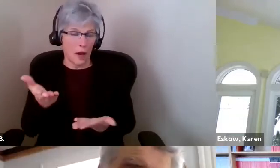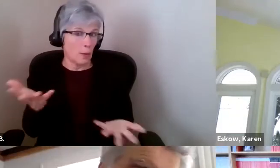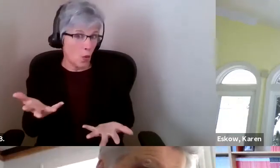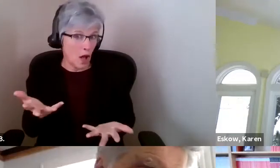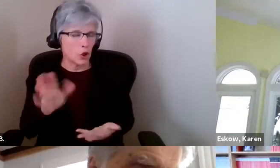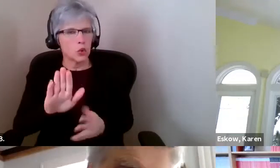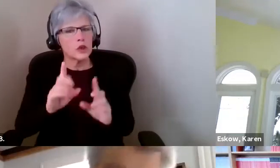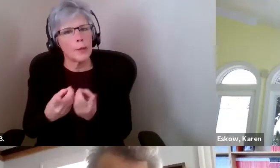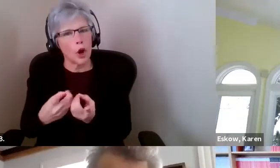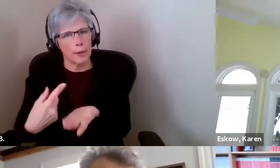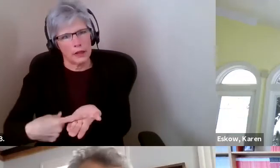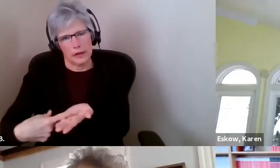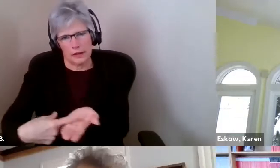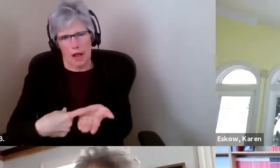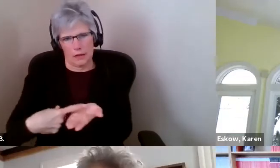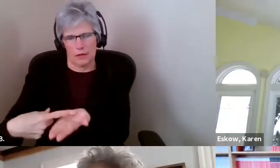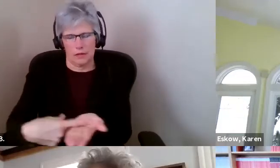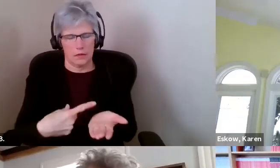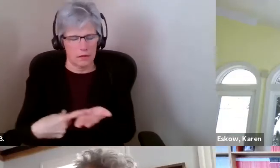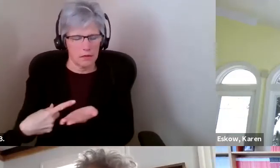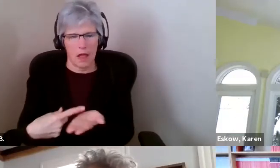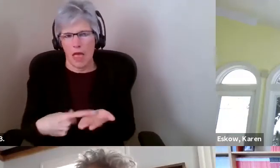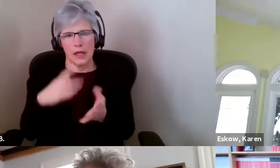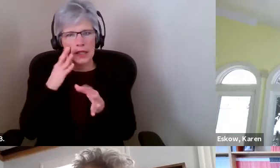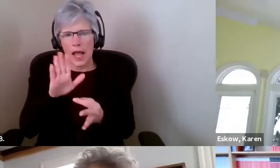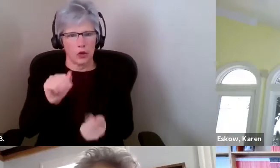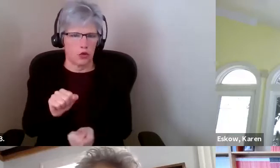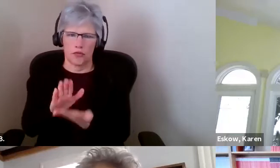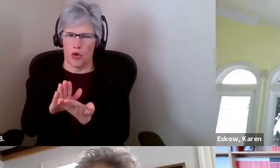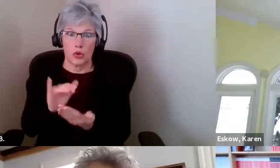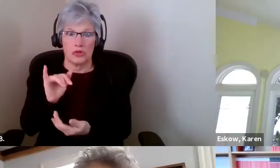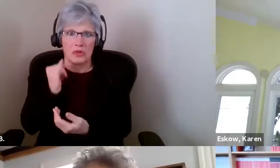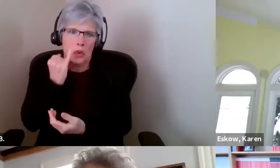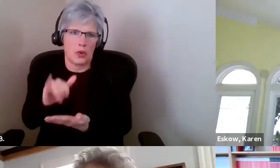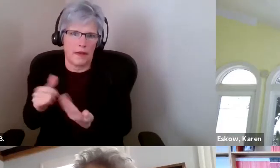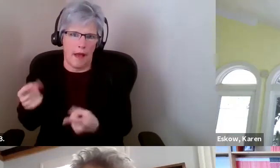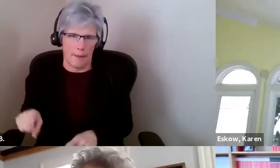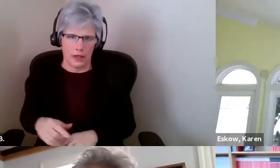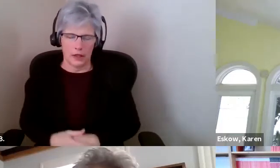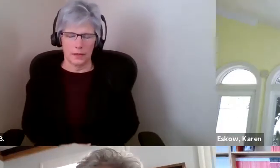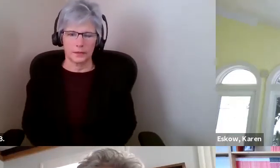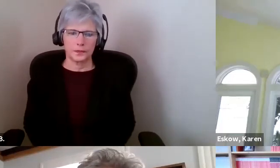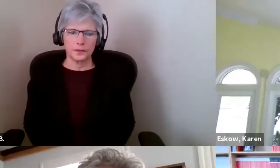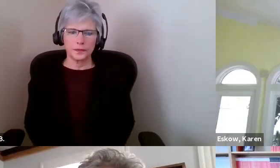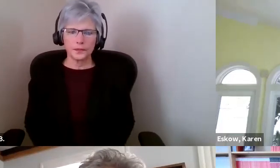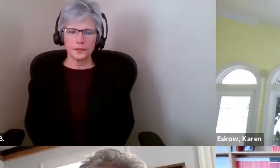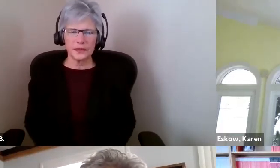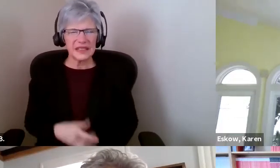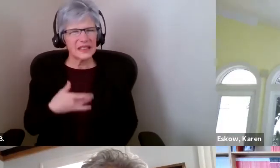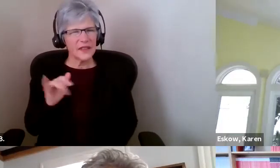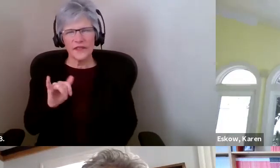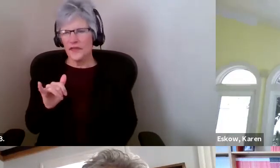decide what would our strategies be in a case like that. I don't think you're going to find that very often. I think